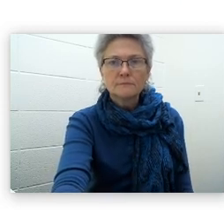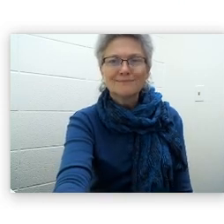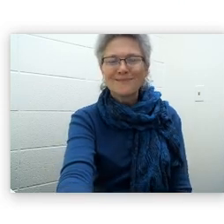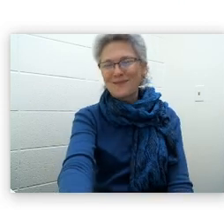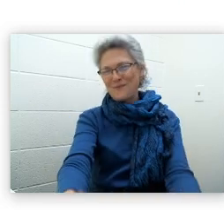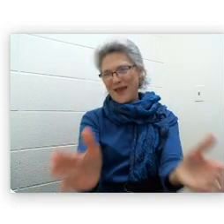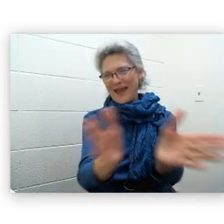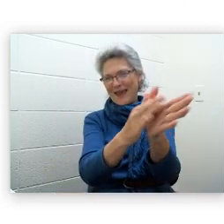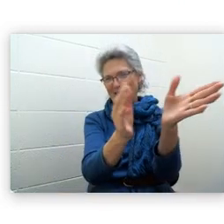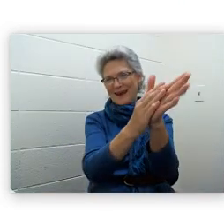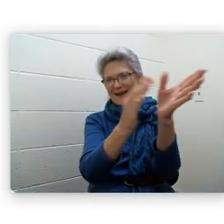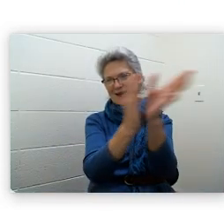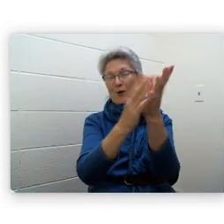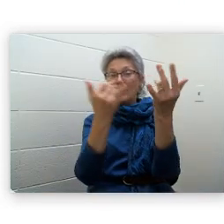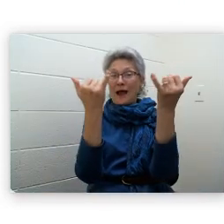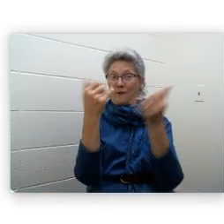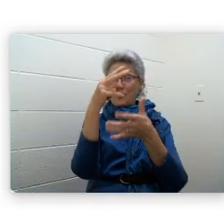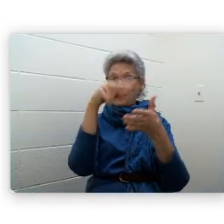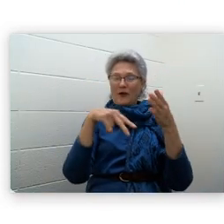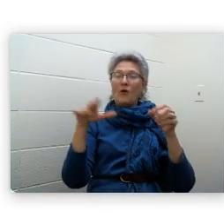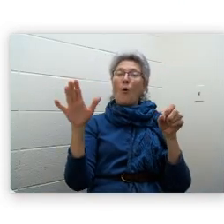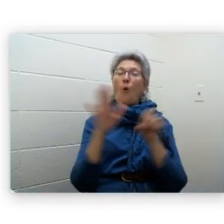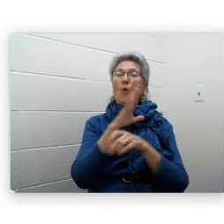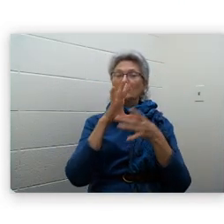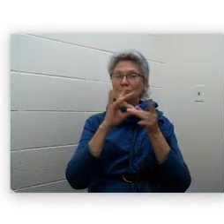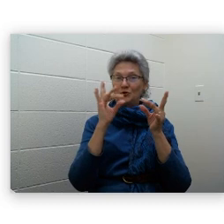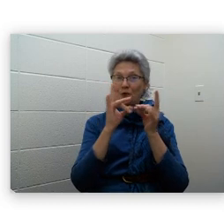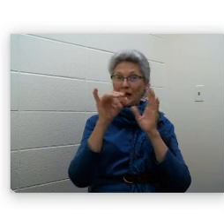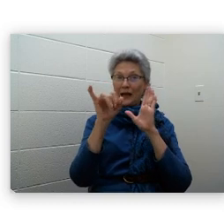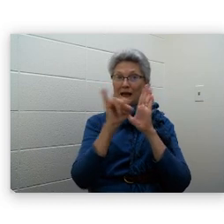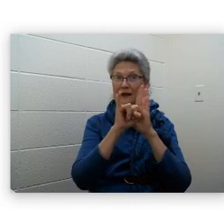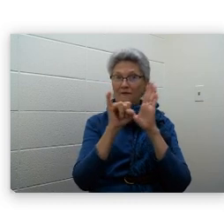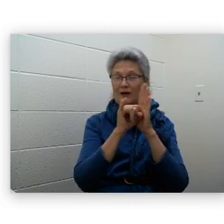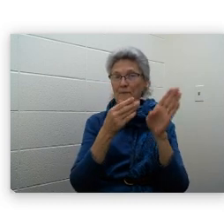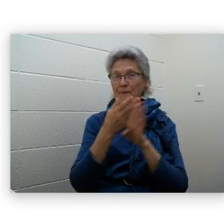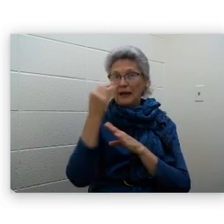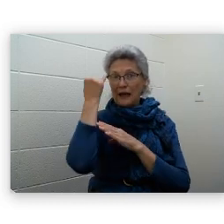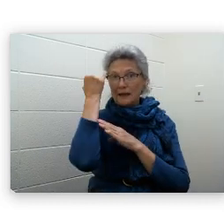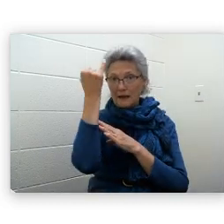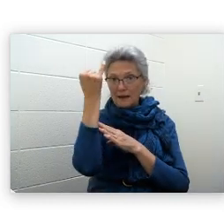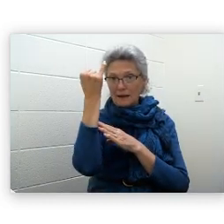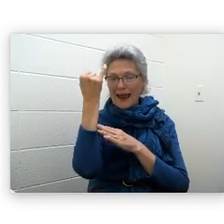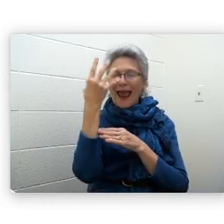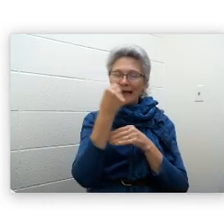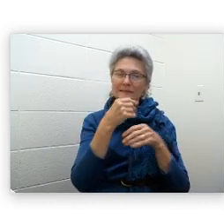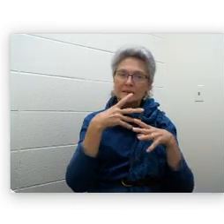Way to go. Now that we've read the entire text and identified its main idea